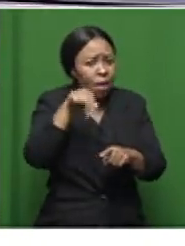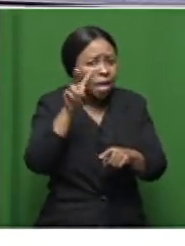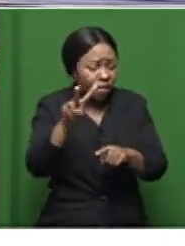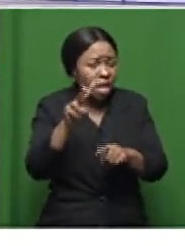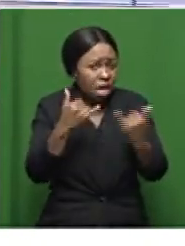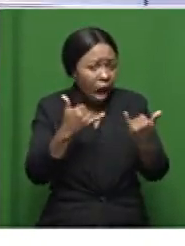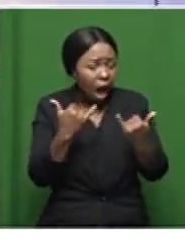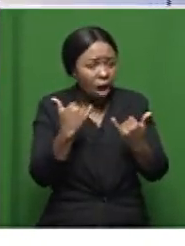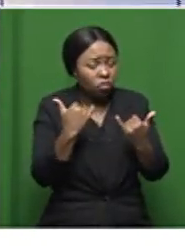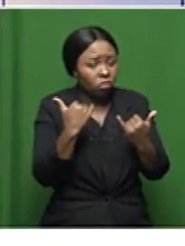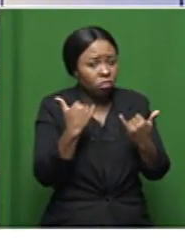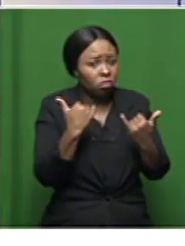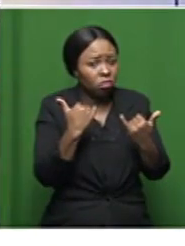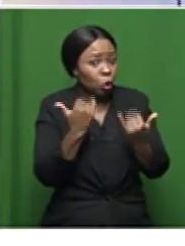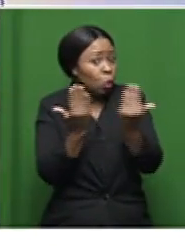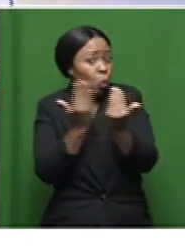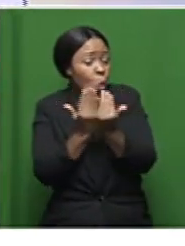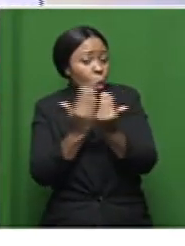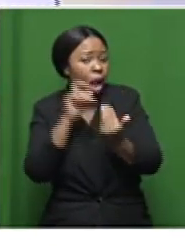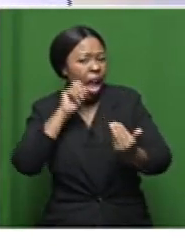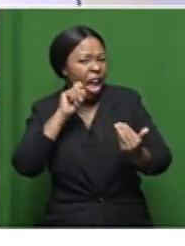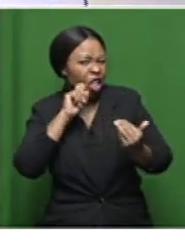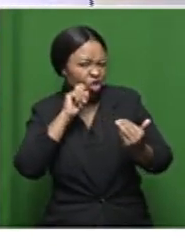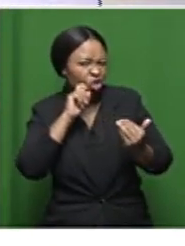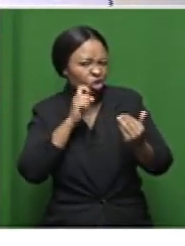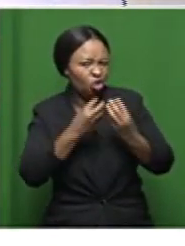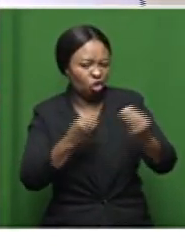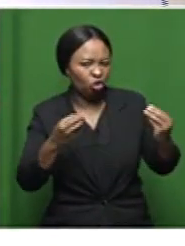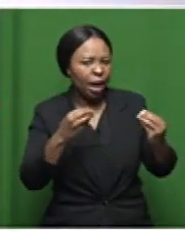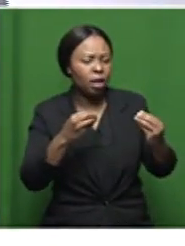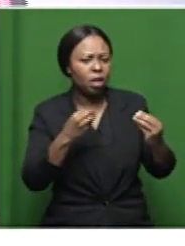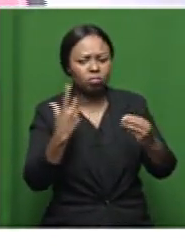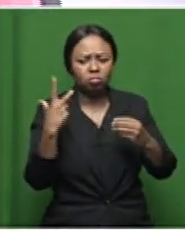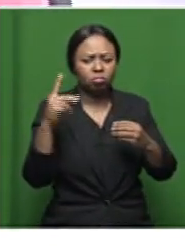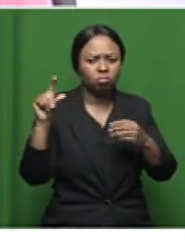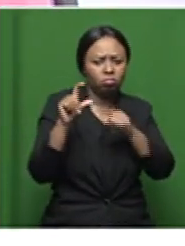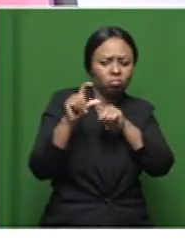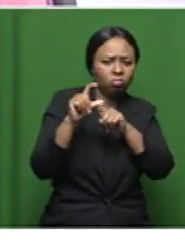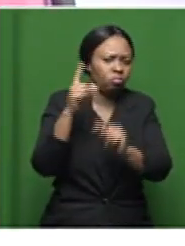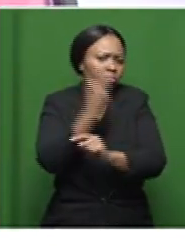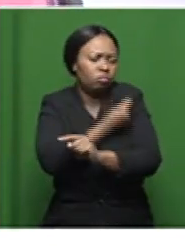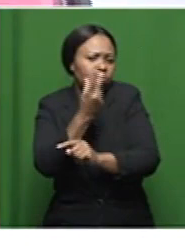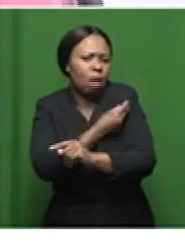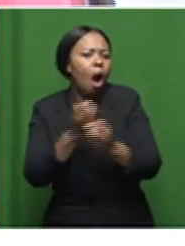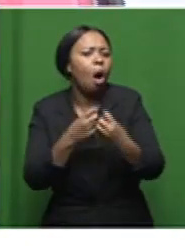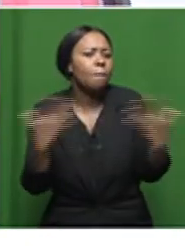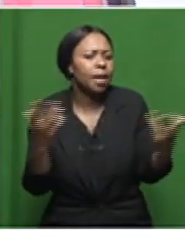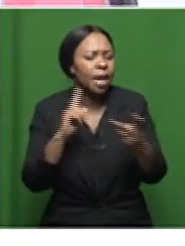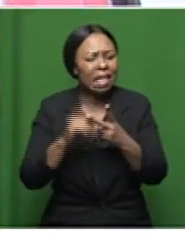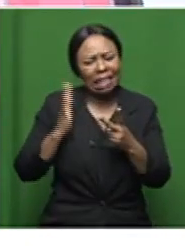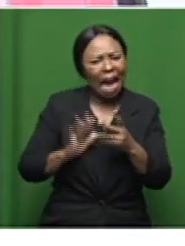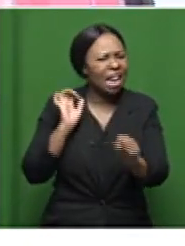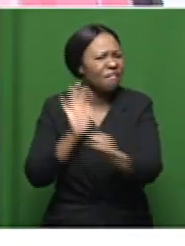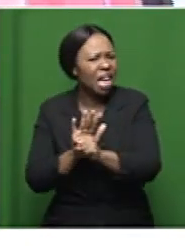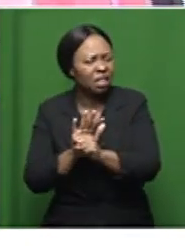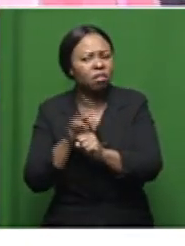out to these school age going girls, how many shots do they have to take, and what are some of the side effects that parents need to be aware of, as